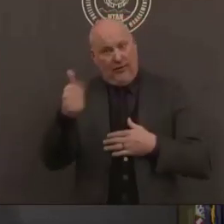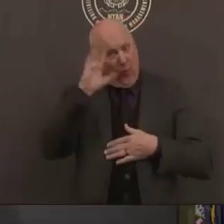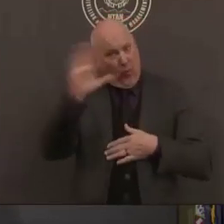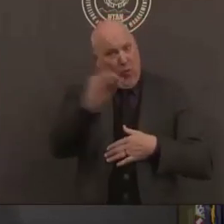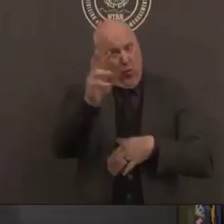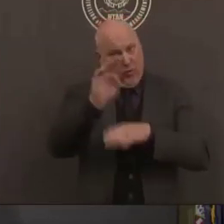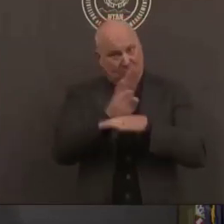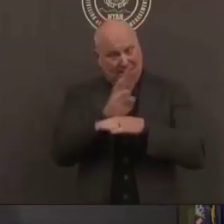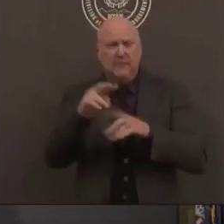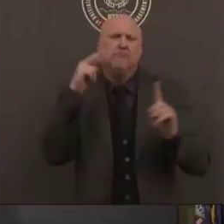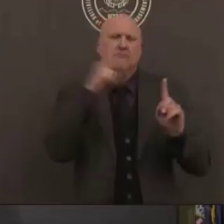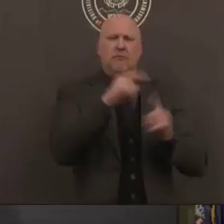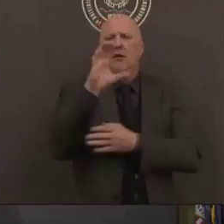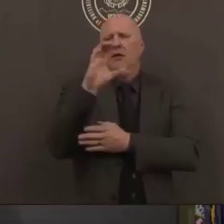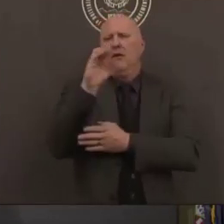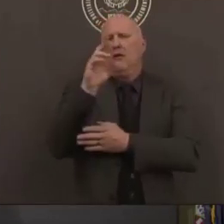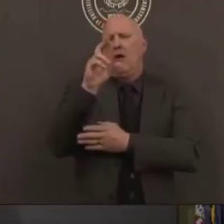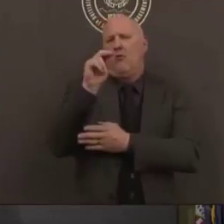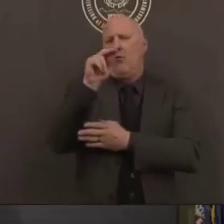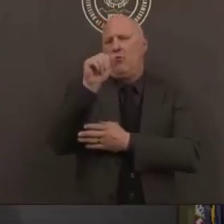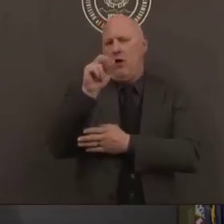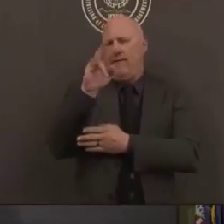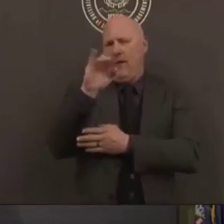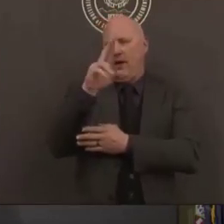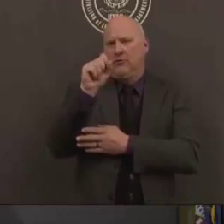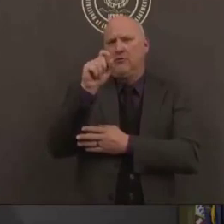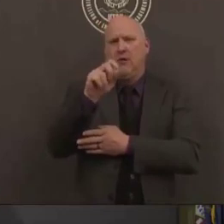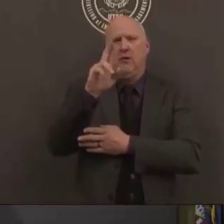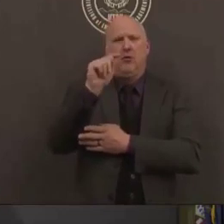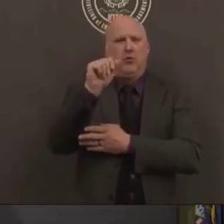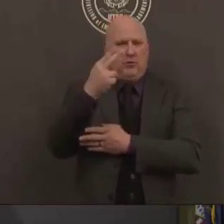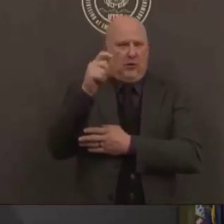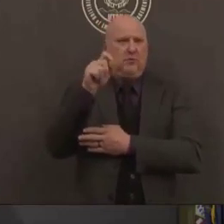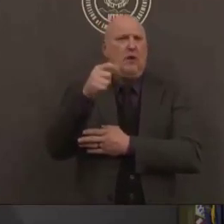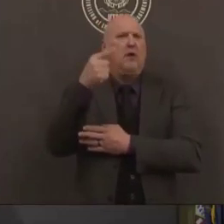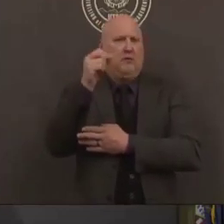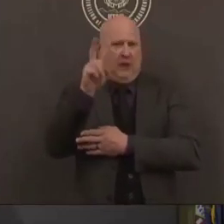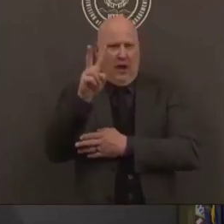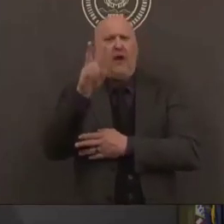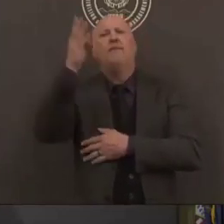website, click on the business page, and look for the link to the loan application.